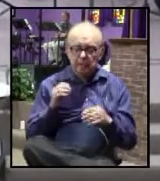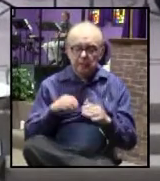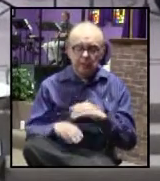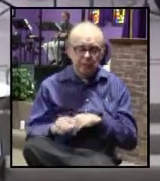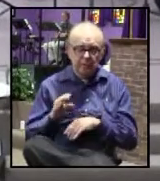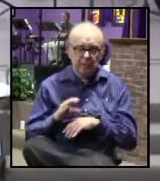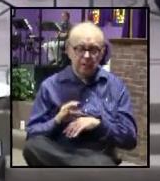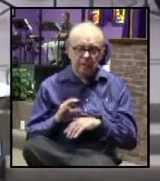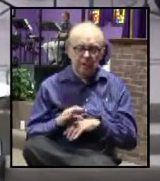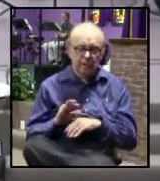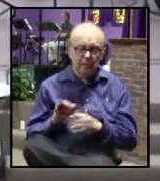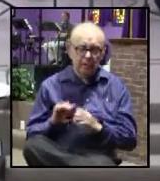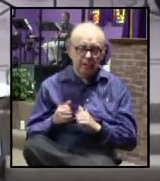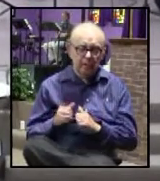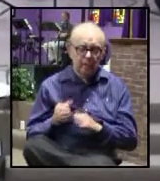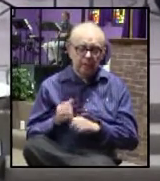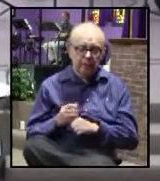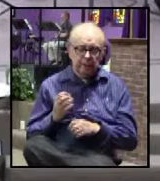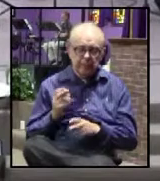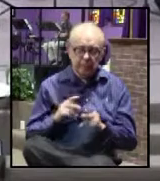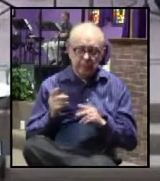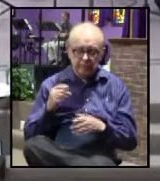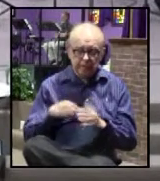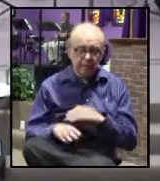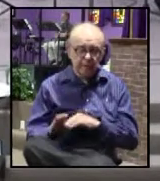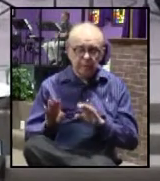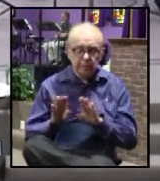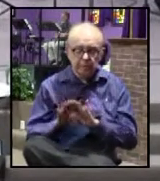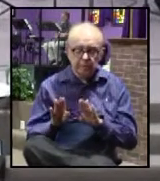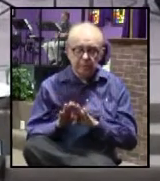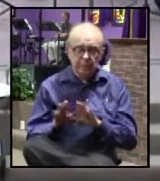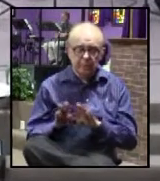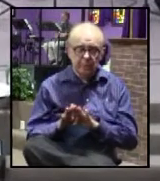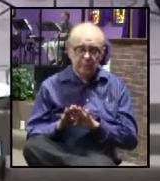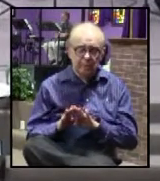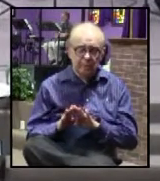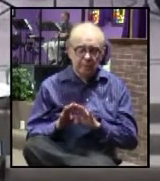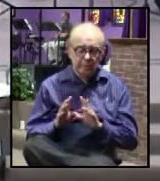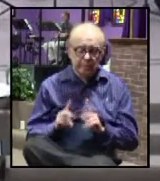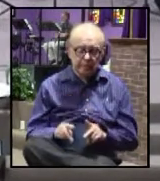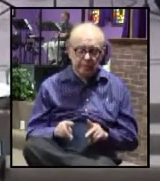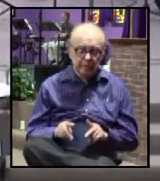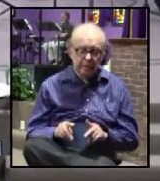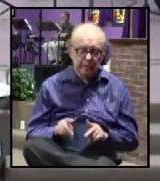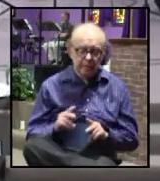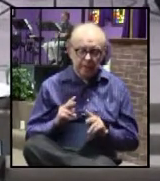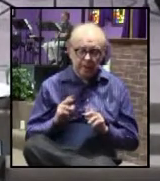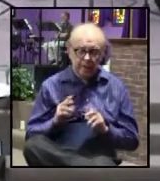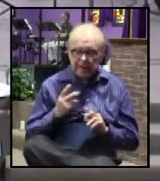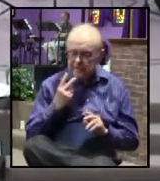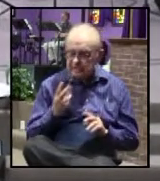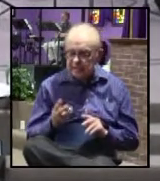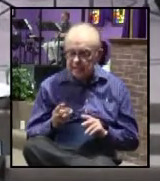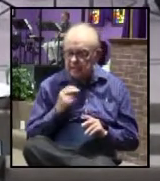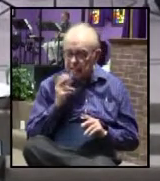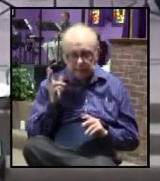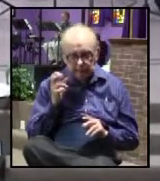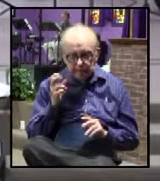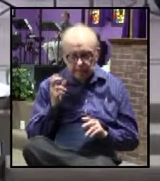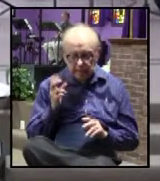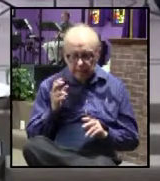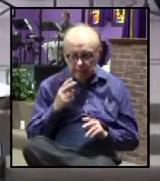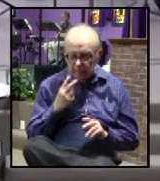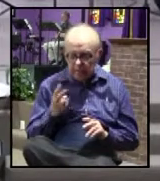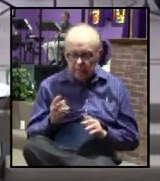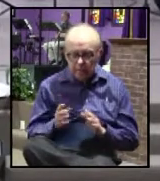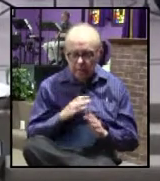this place. That is how we're going to get people to grace these doors, and so that they can see, not hear a message just from us, but they